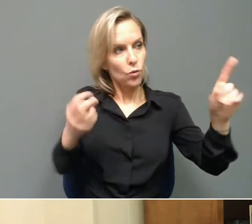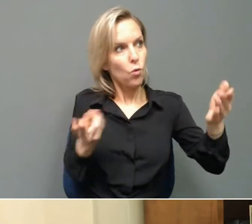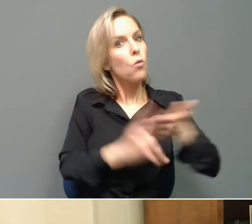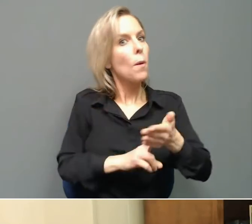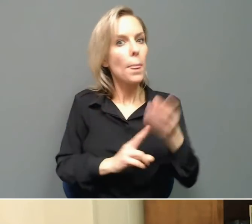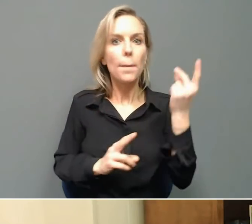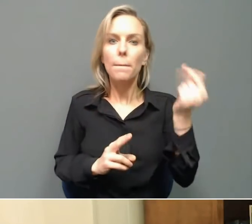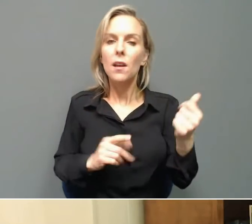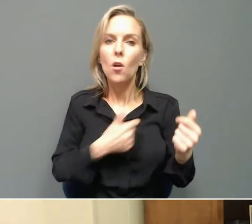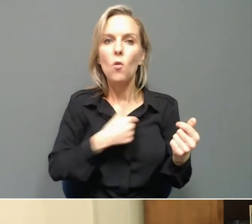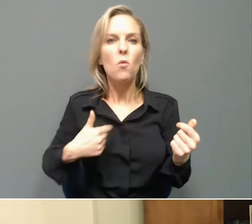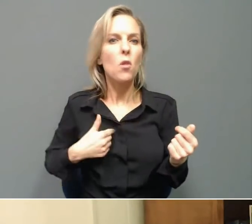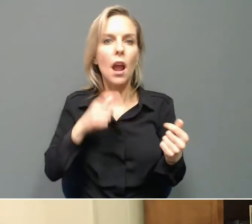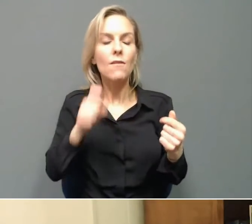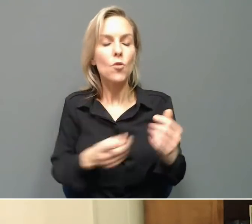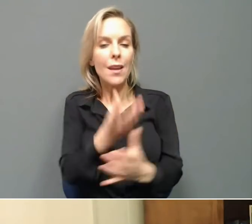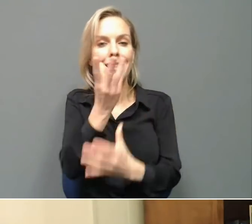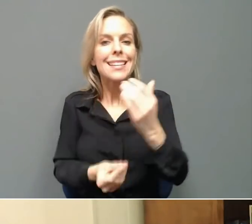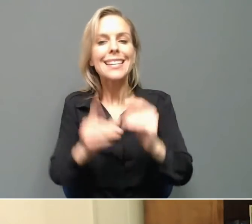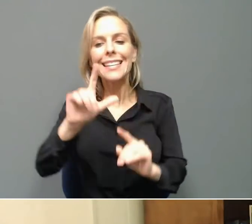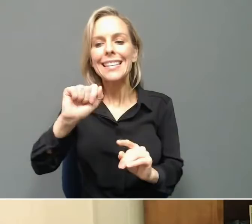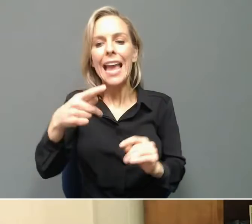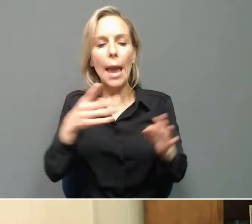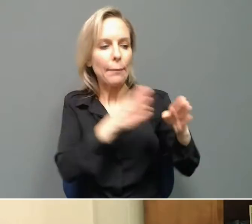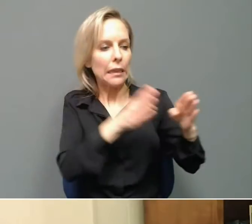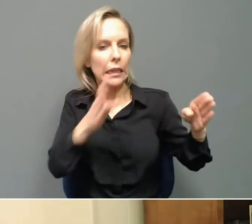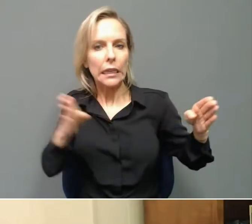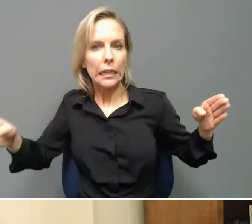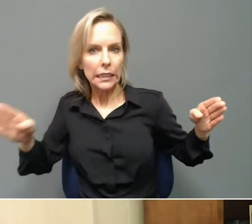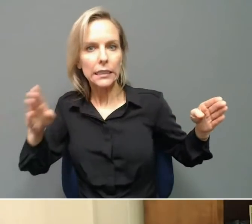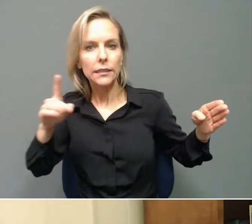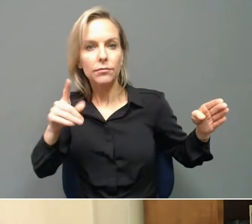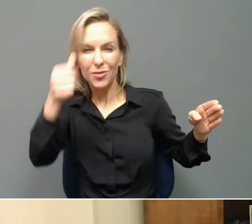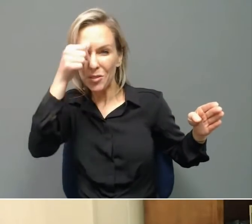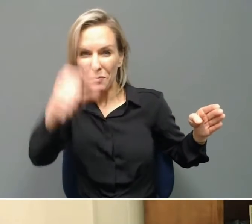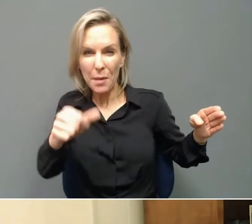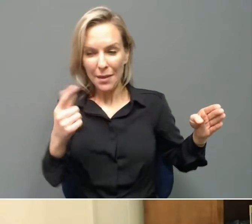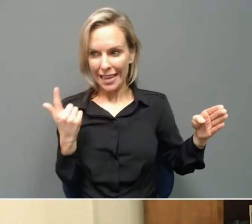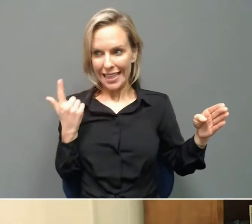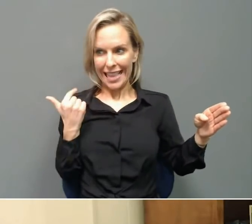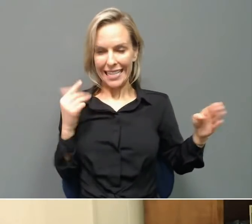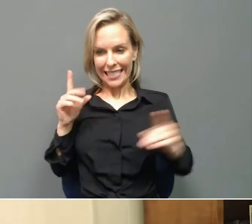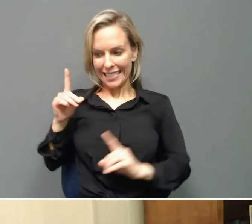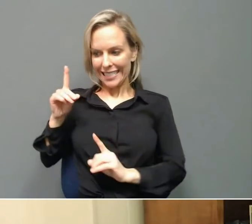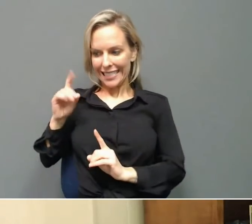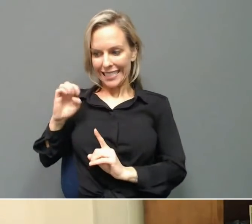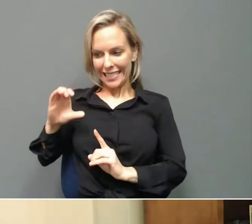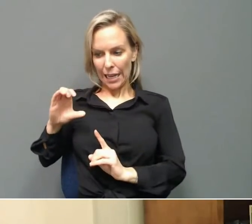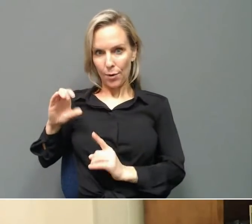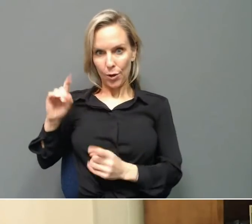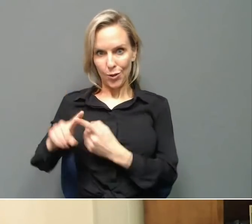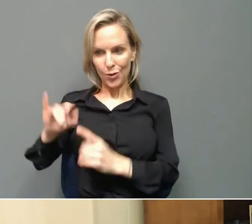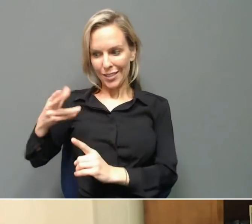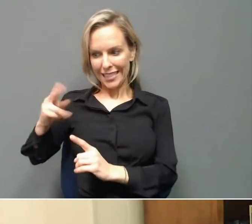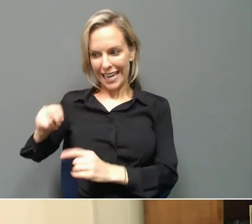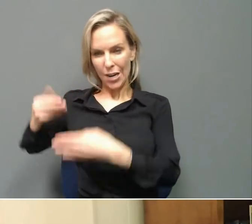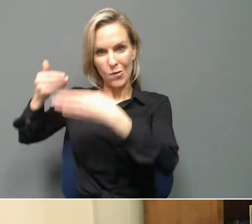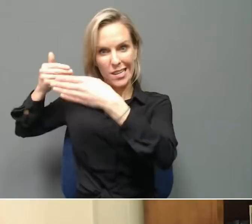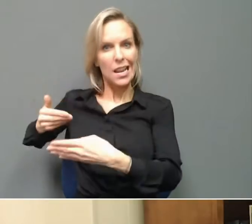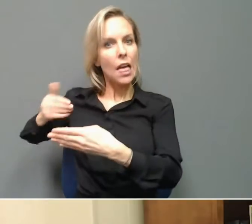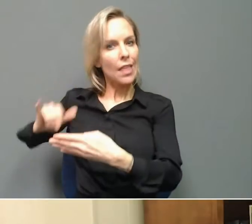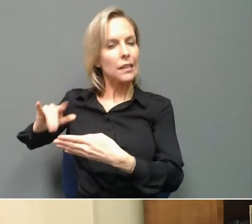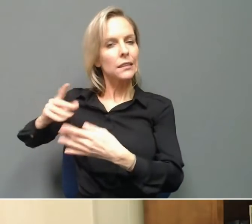in benefits. You might remember we had a lapse at the end of December, beginning of January, that did cause disruption